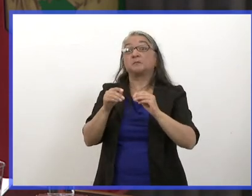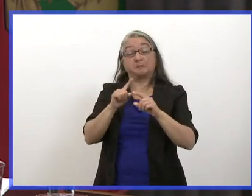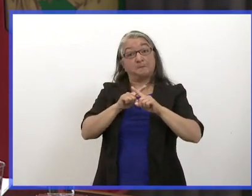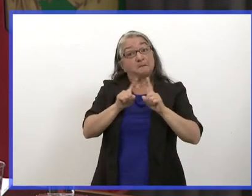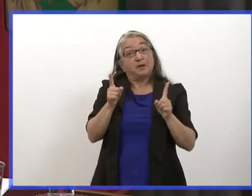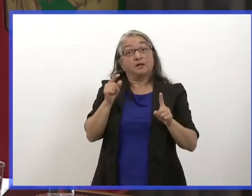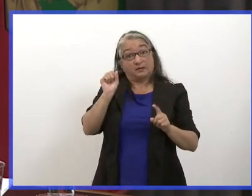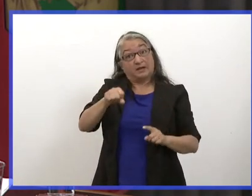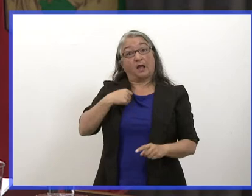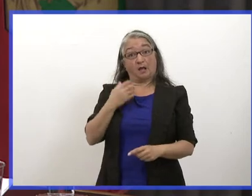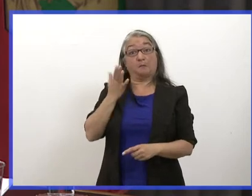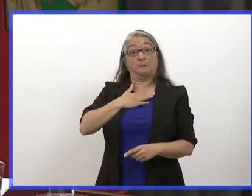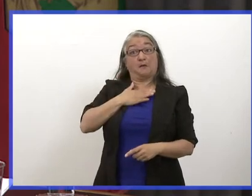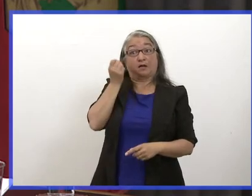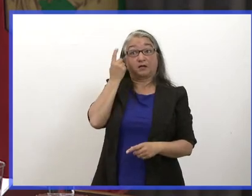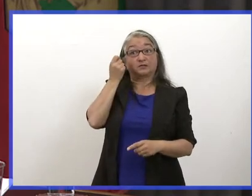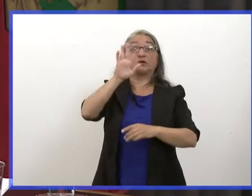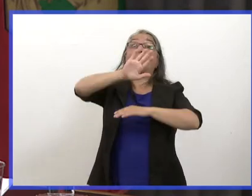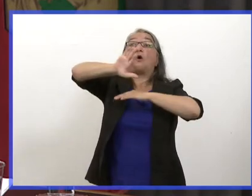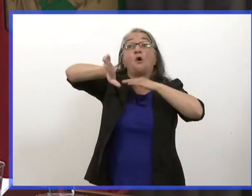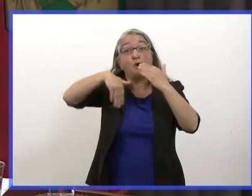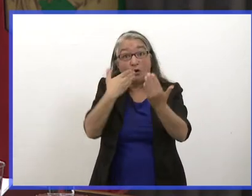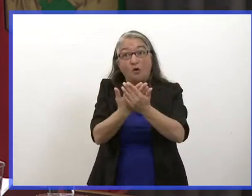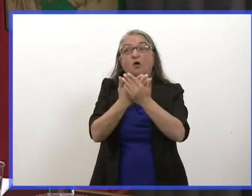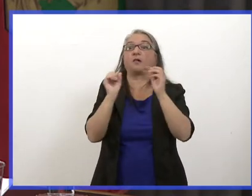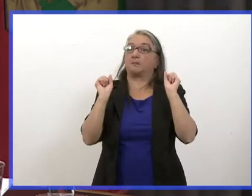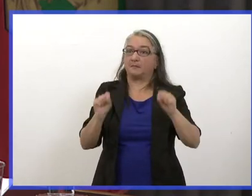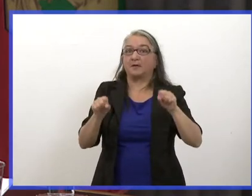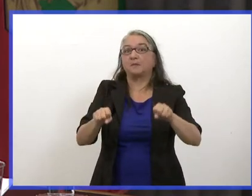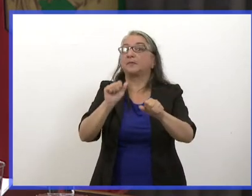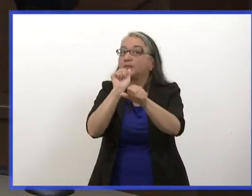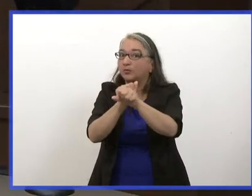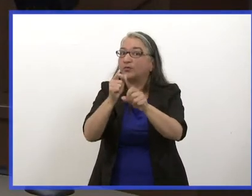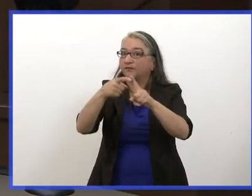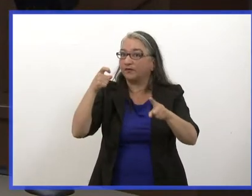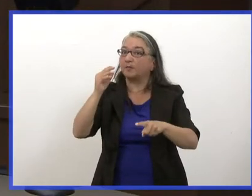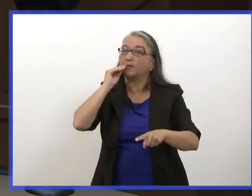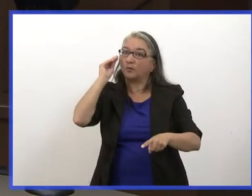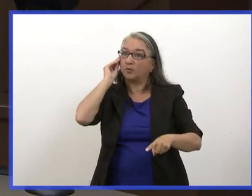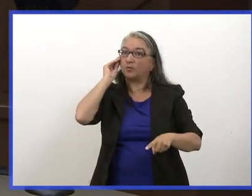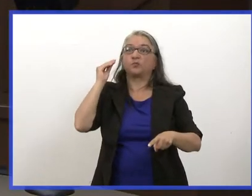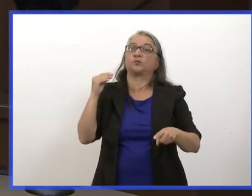can possibly work from home will be certainly encouraged to do so.